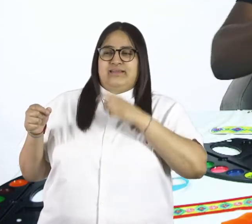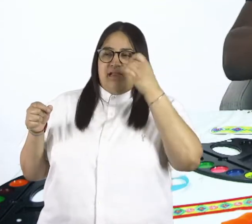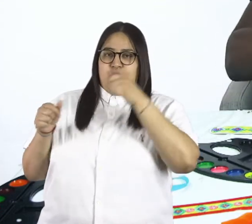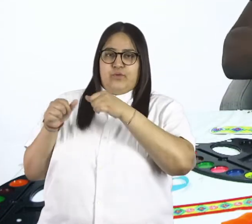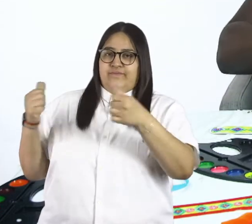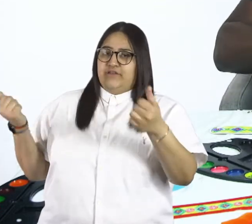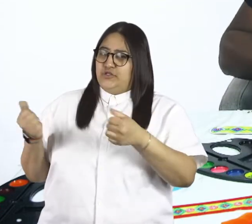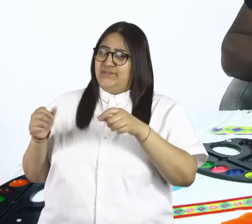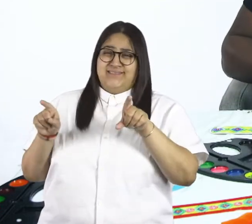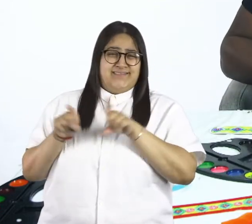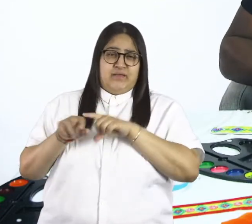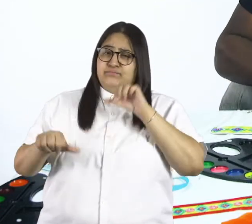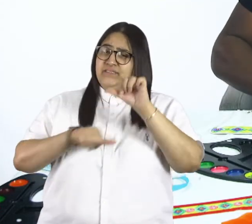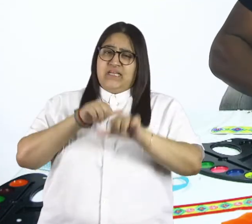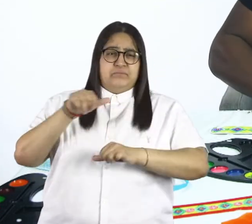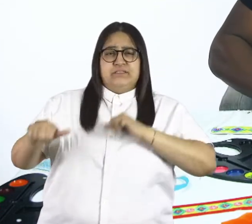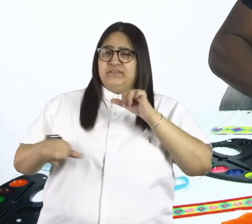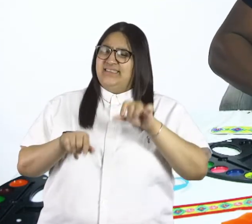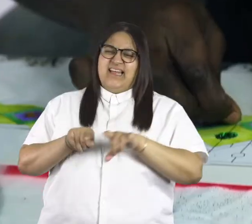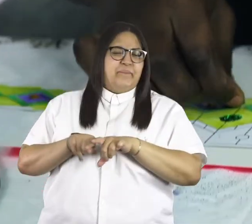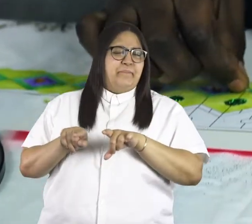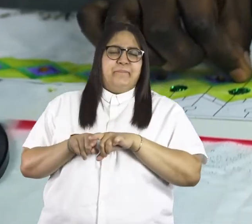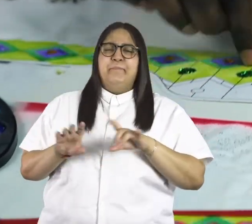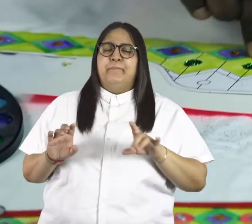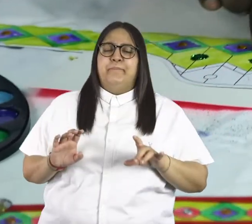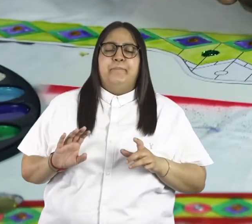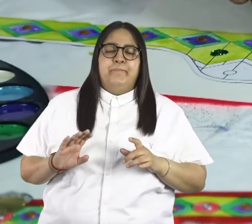follow the same procedure.